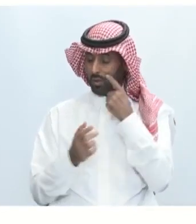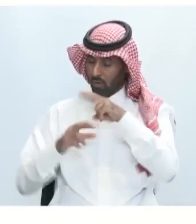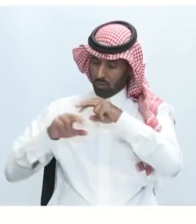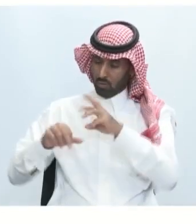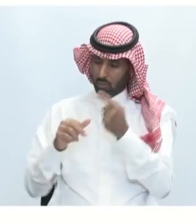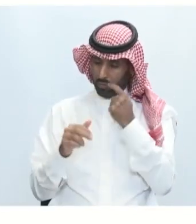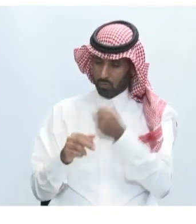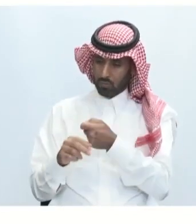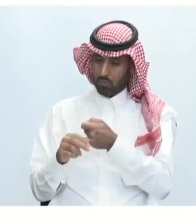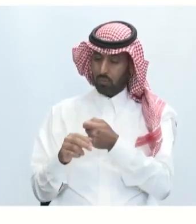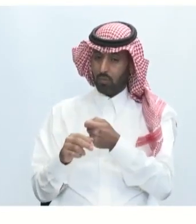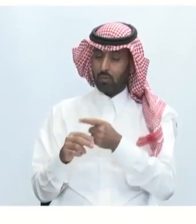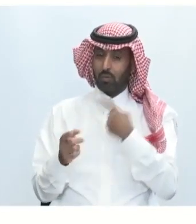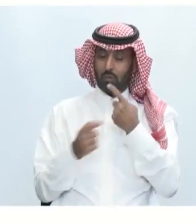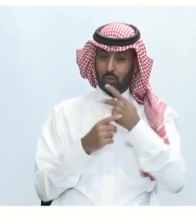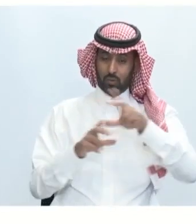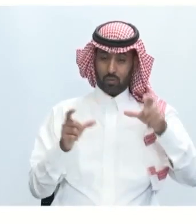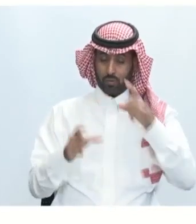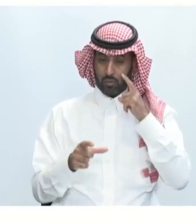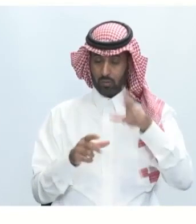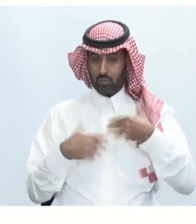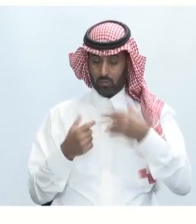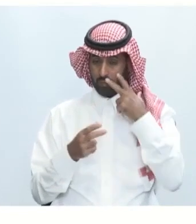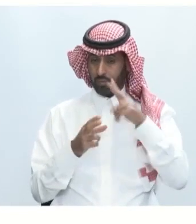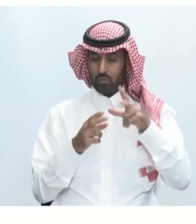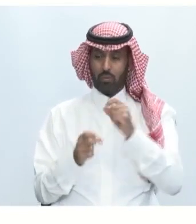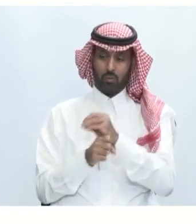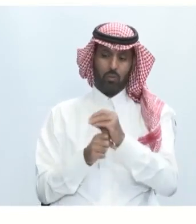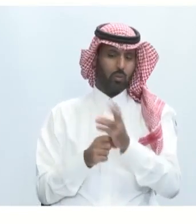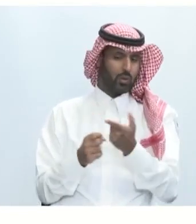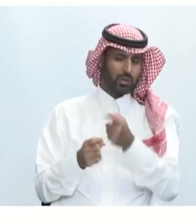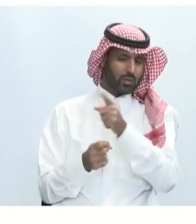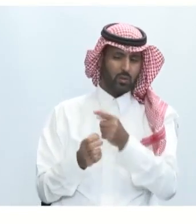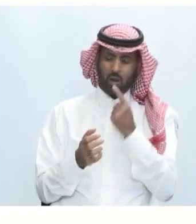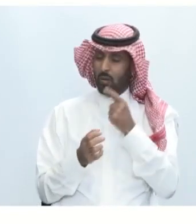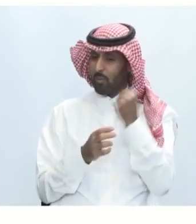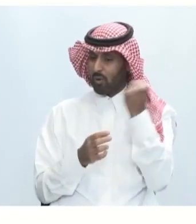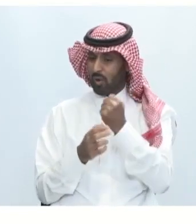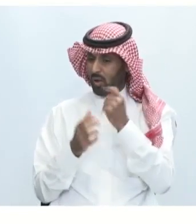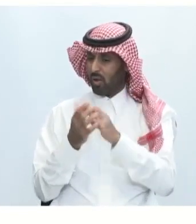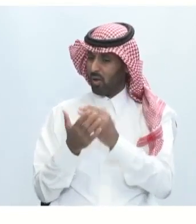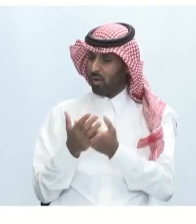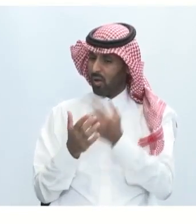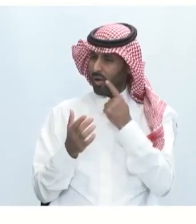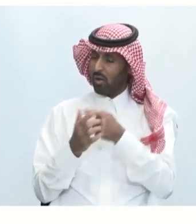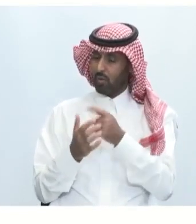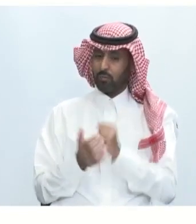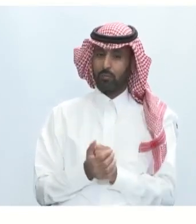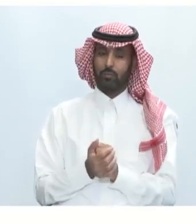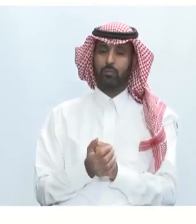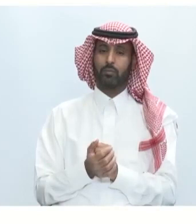Investigation, who is about a team of forensic scientists who investigate mysterious and unusual